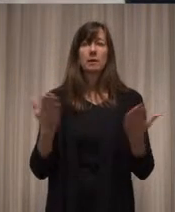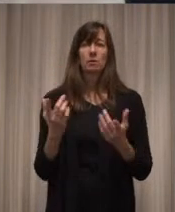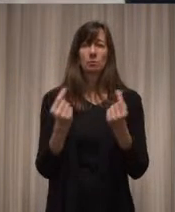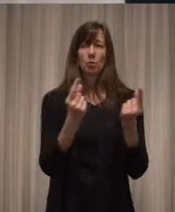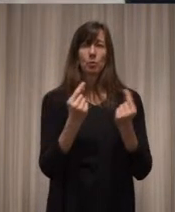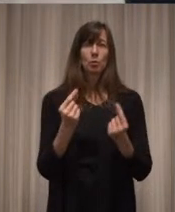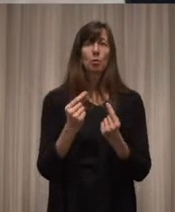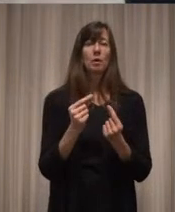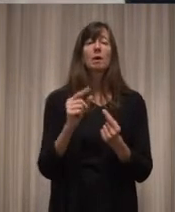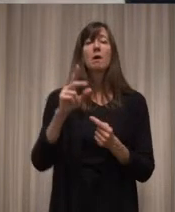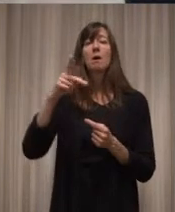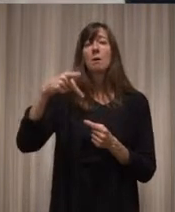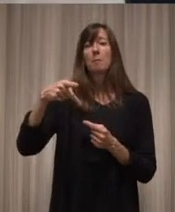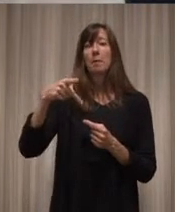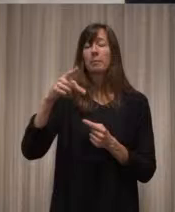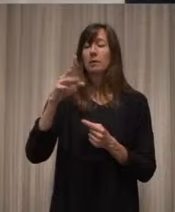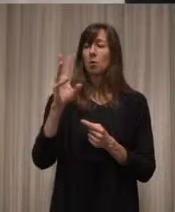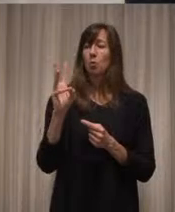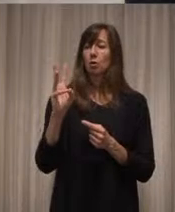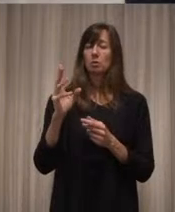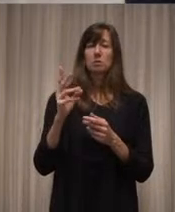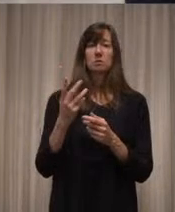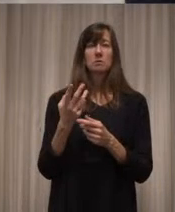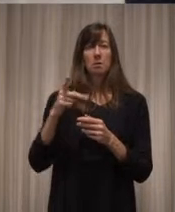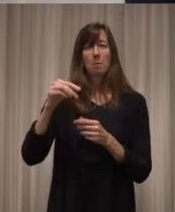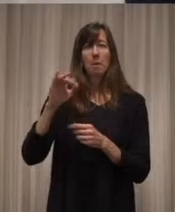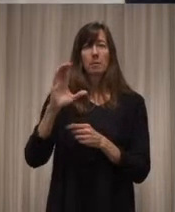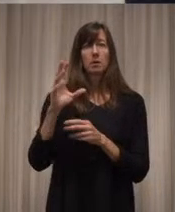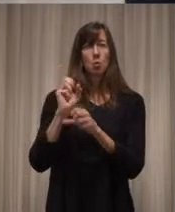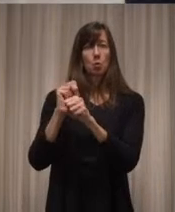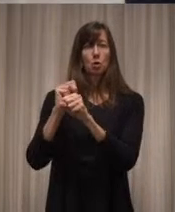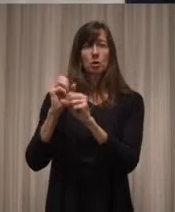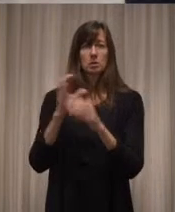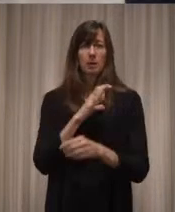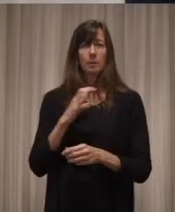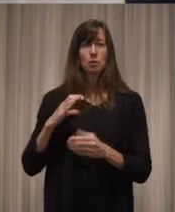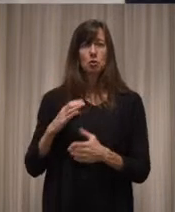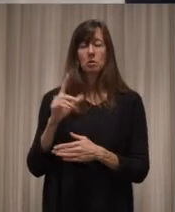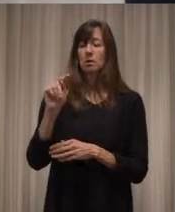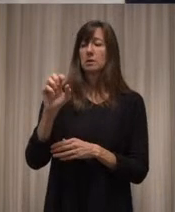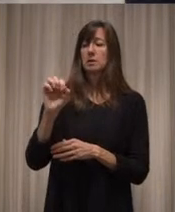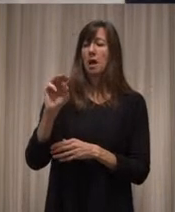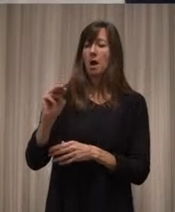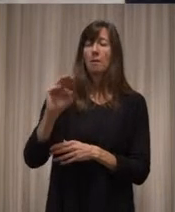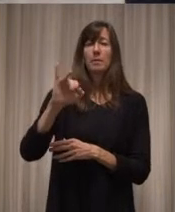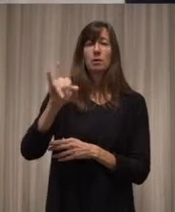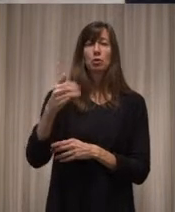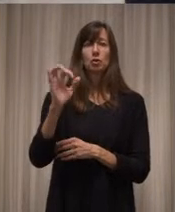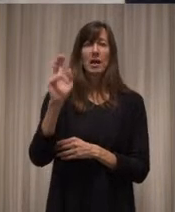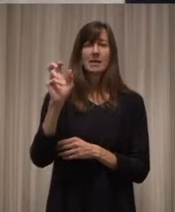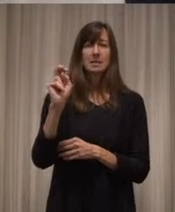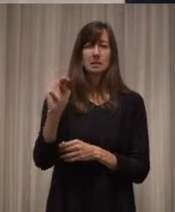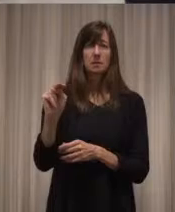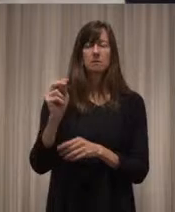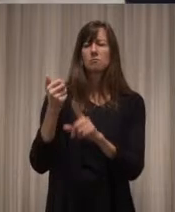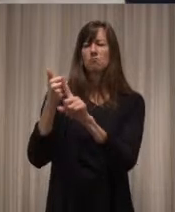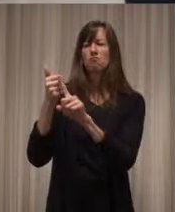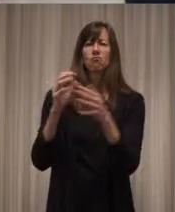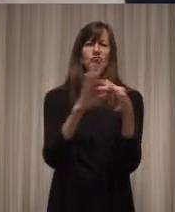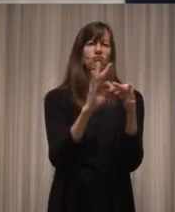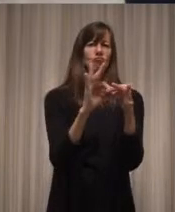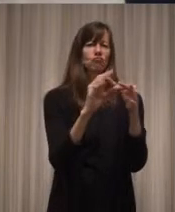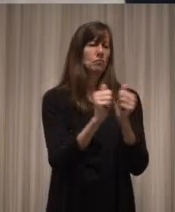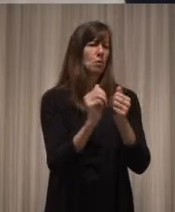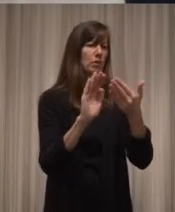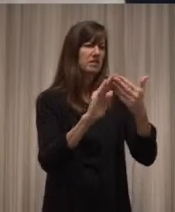who's fantastic, has been coordinating the last 48 hours with all of our town highway superintendents and our town supervisors